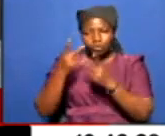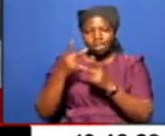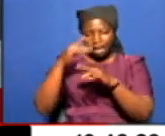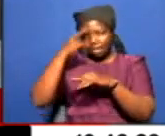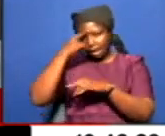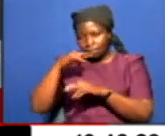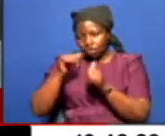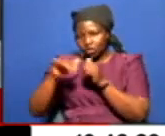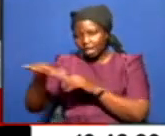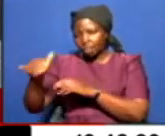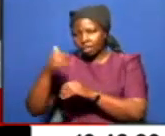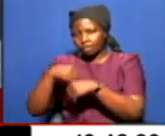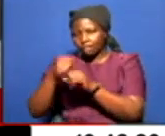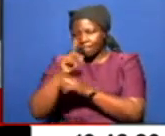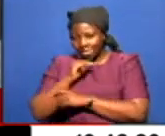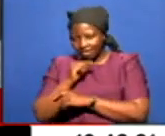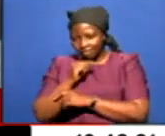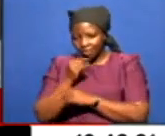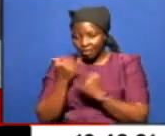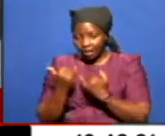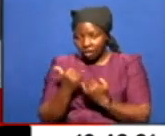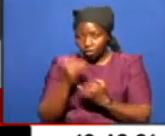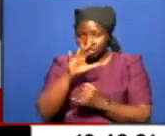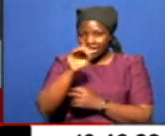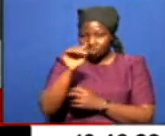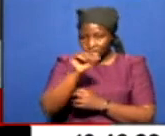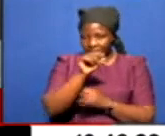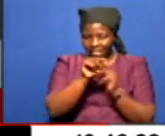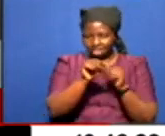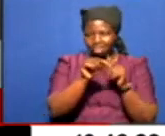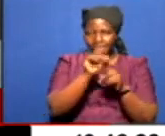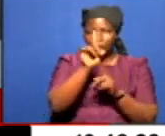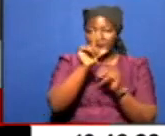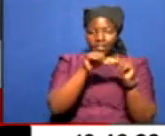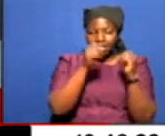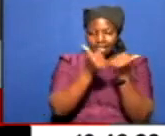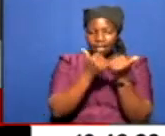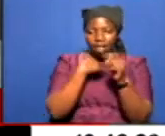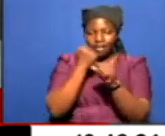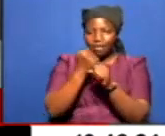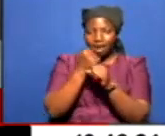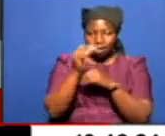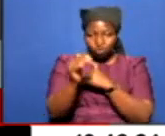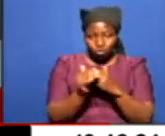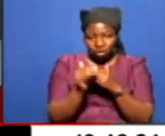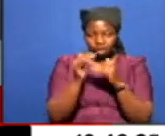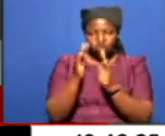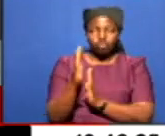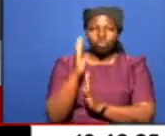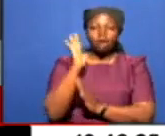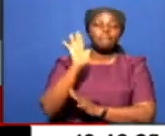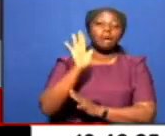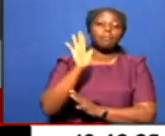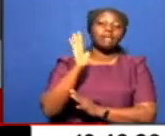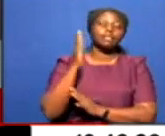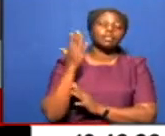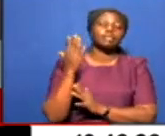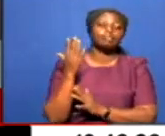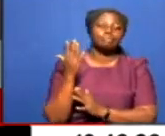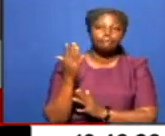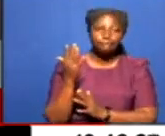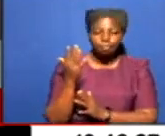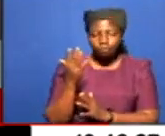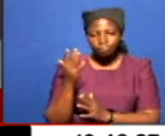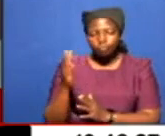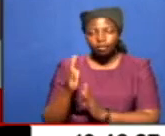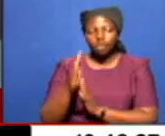speak, the Council of Governors mm-hmm. is also one of the agencies that we have worked with very closely, and through their security committee that is led by the